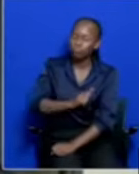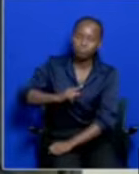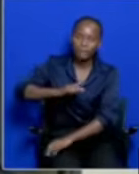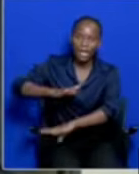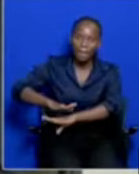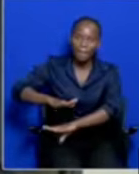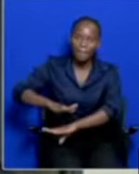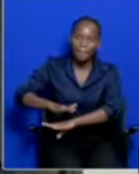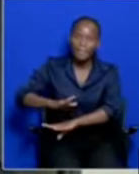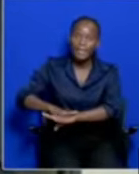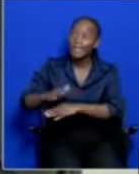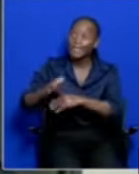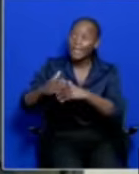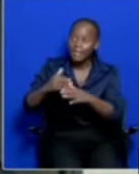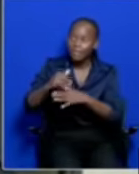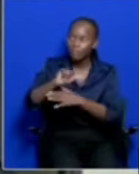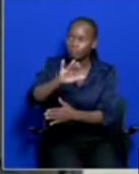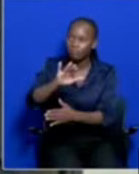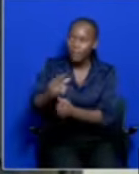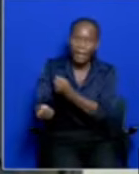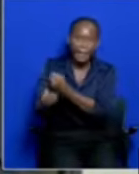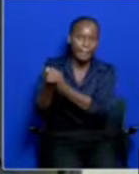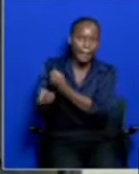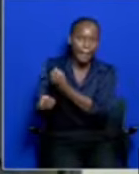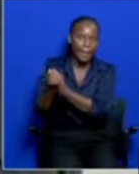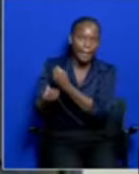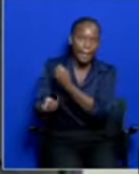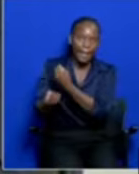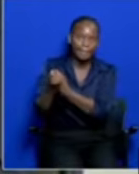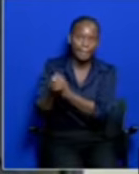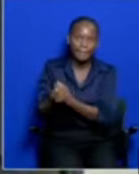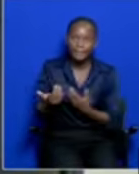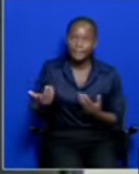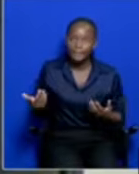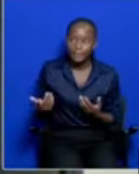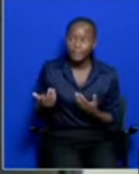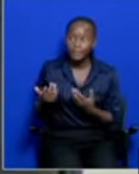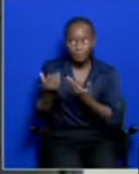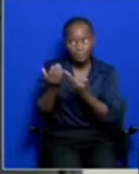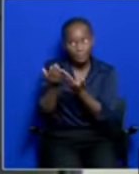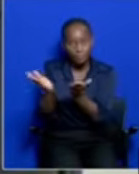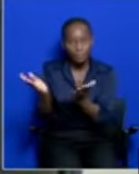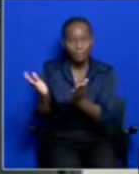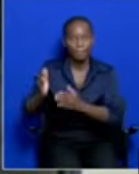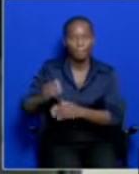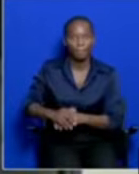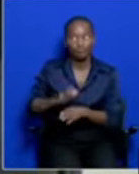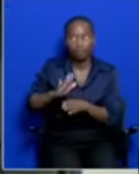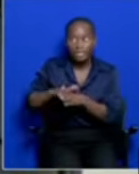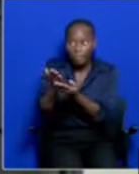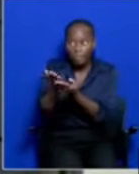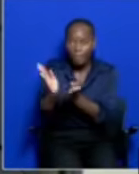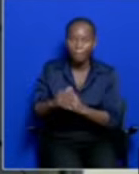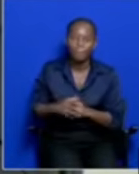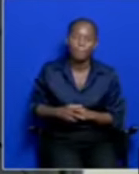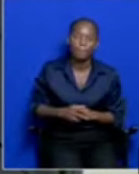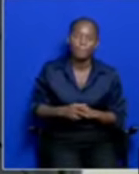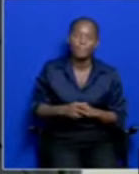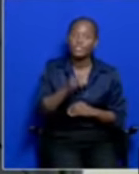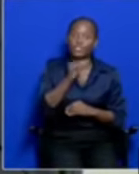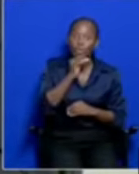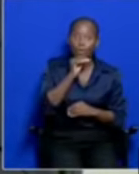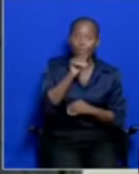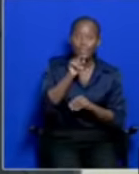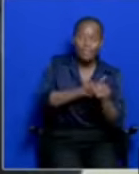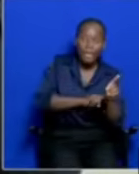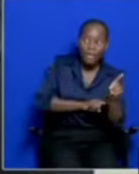there, it is because of them. So when there are failures that must be pointed, they will be pointing,